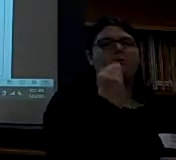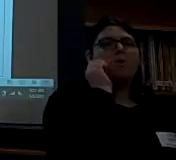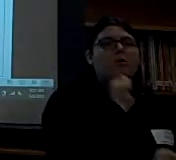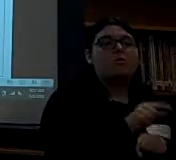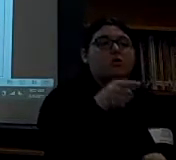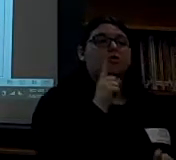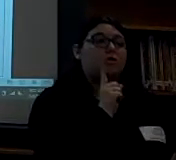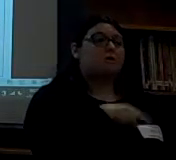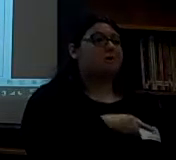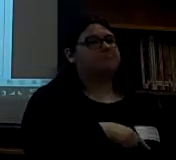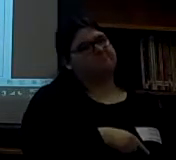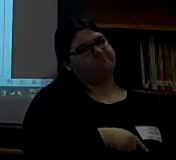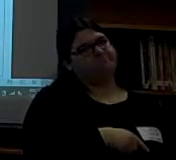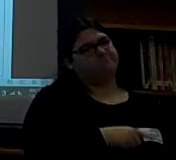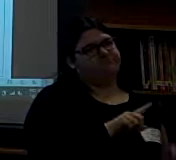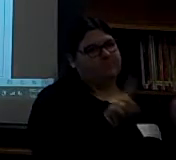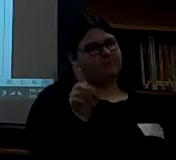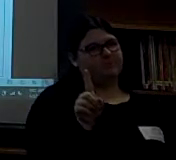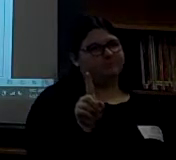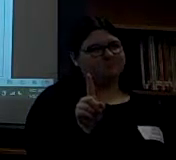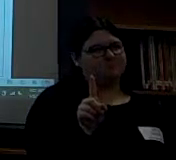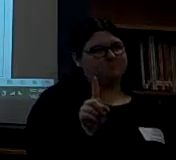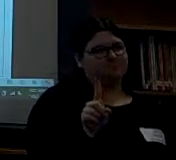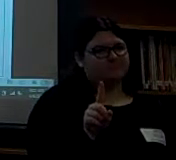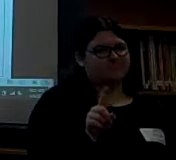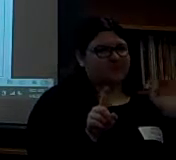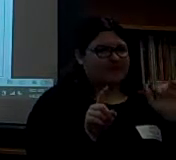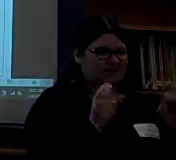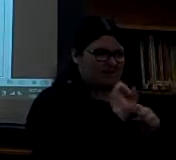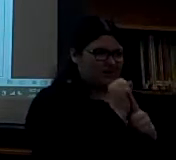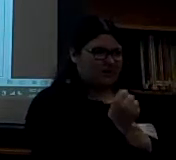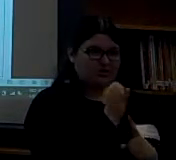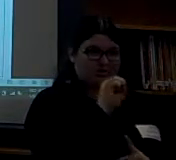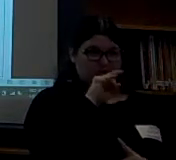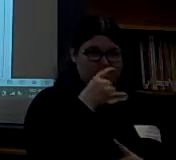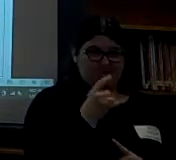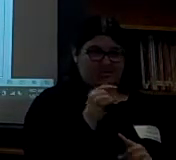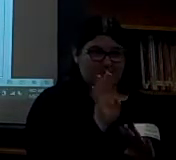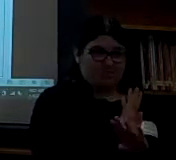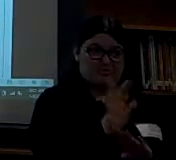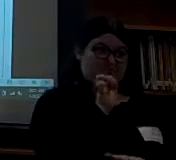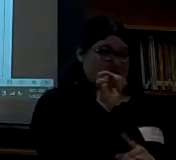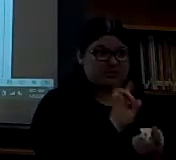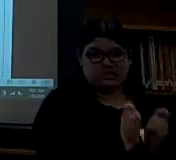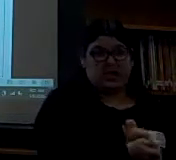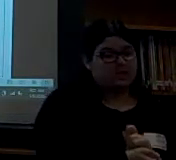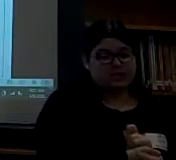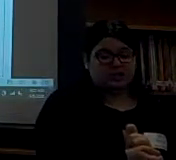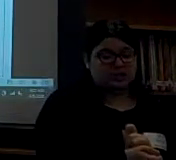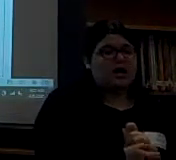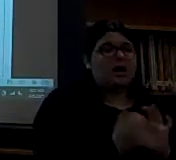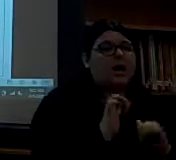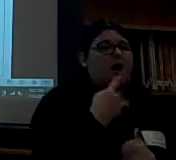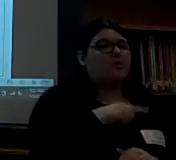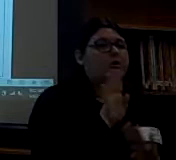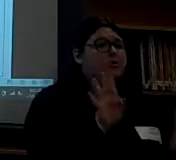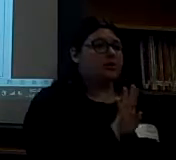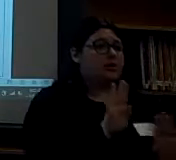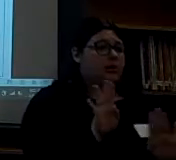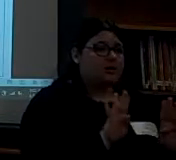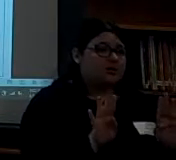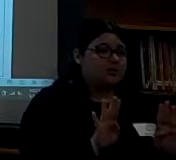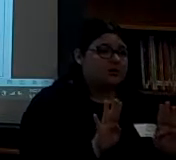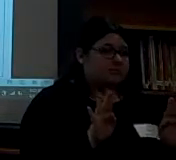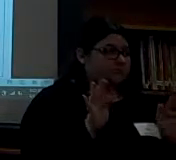gonna respond very differently. In those situations, your child's behavior didn't change. The way we behave is